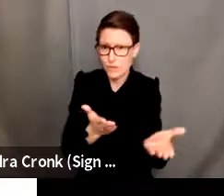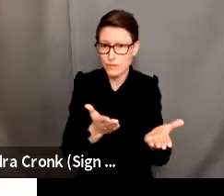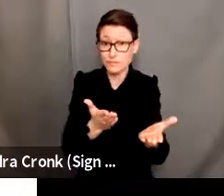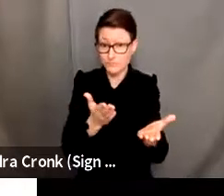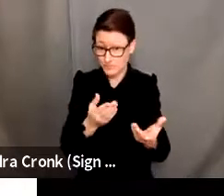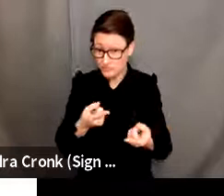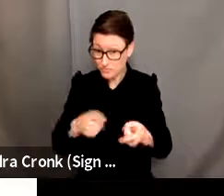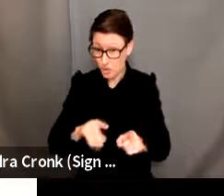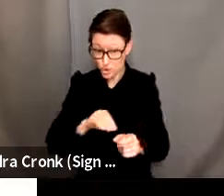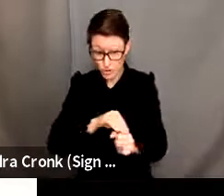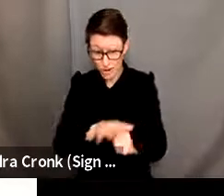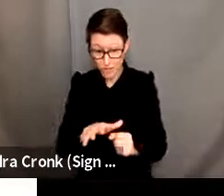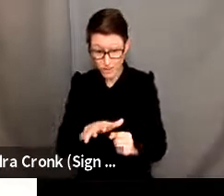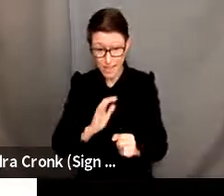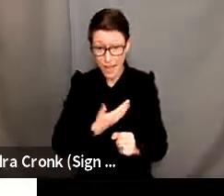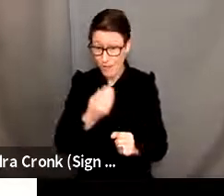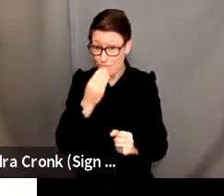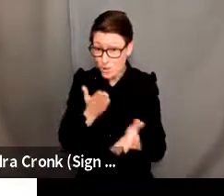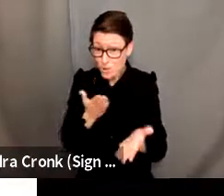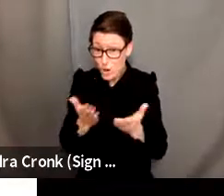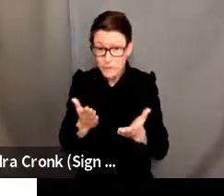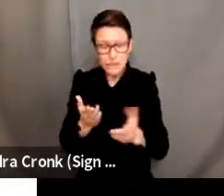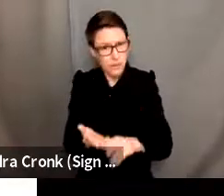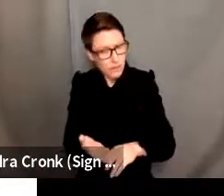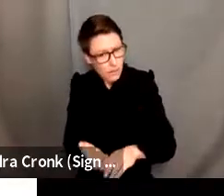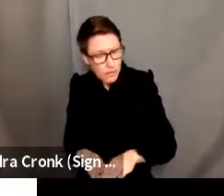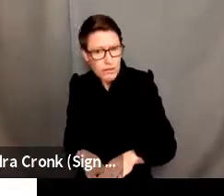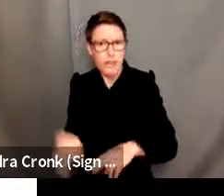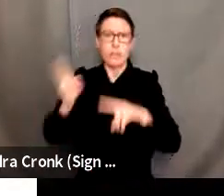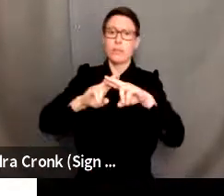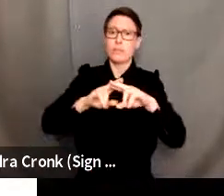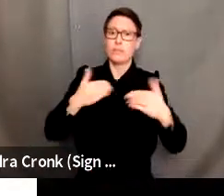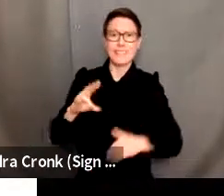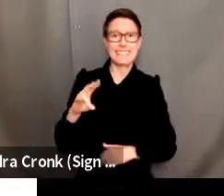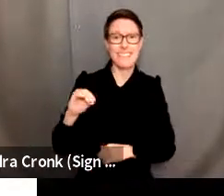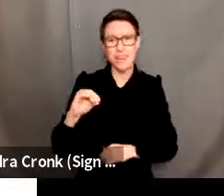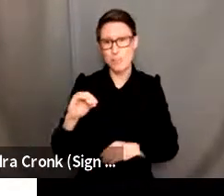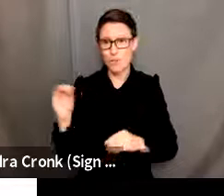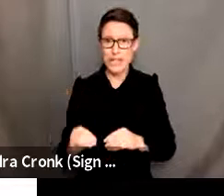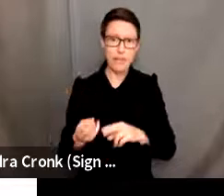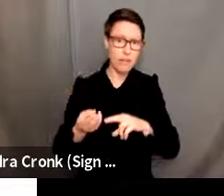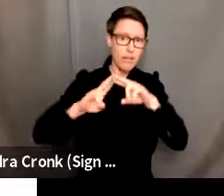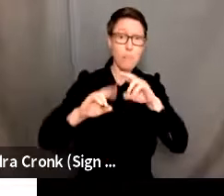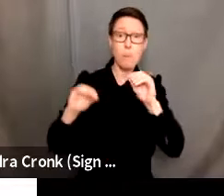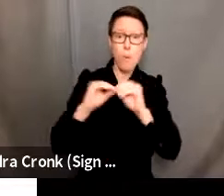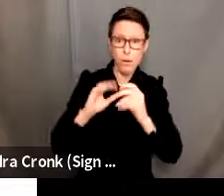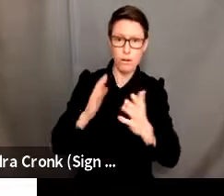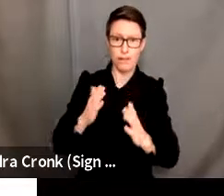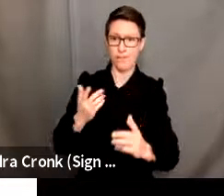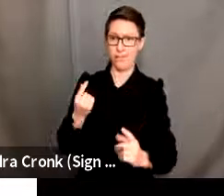tremendously. We've had a 70% increase of food services over prior year, and that just goes to show you how much